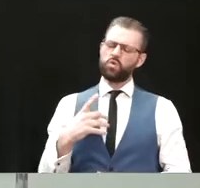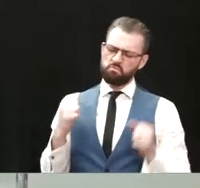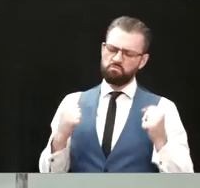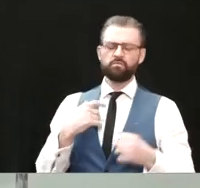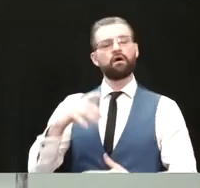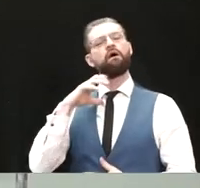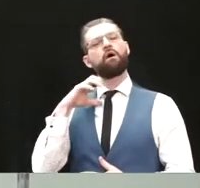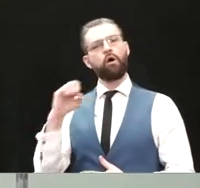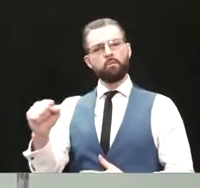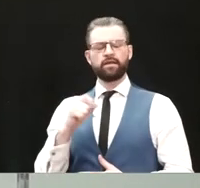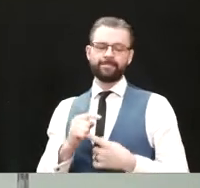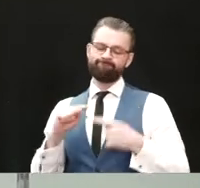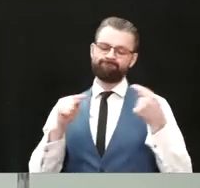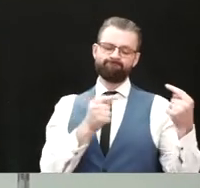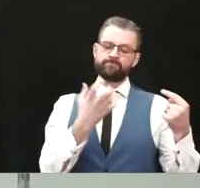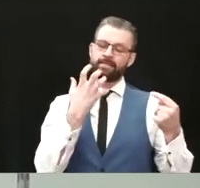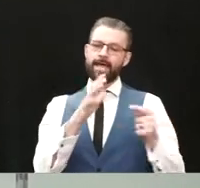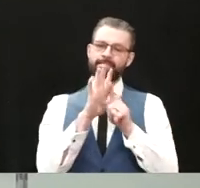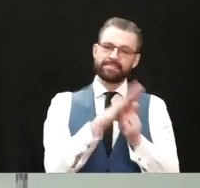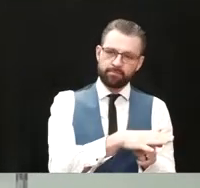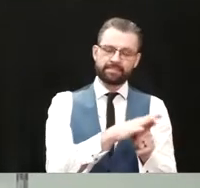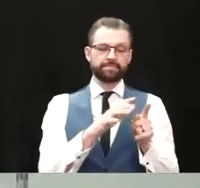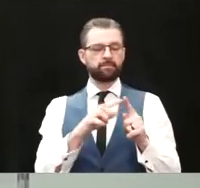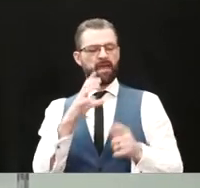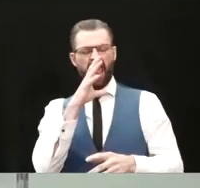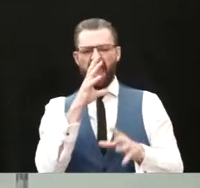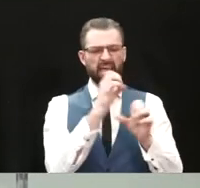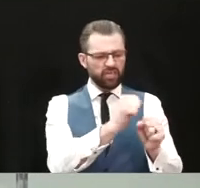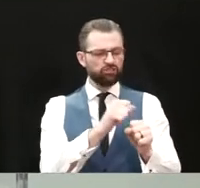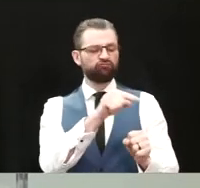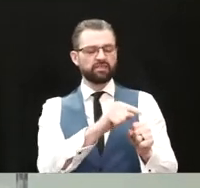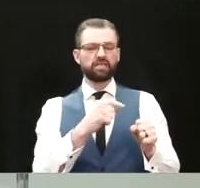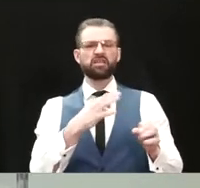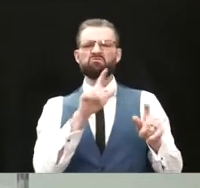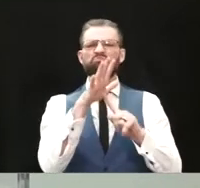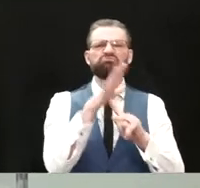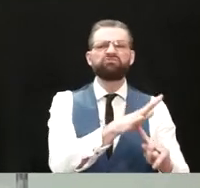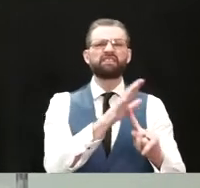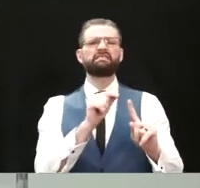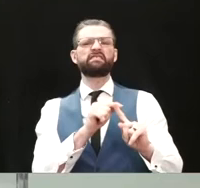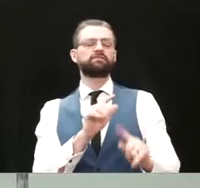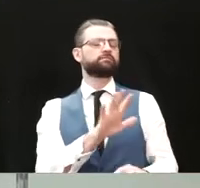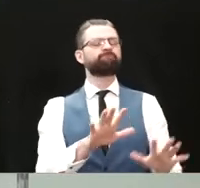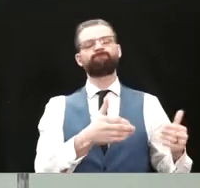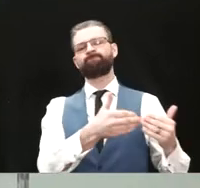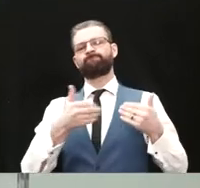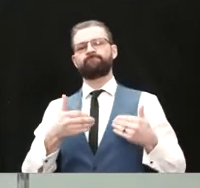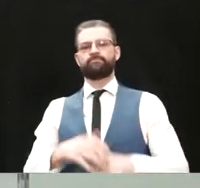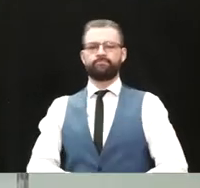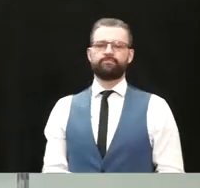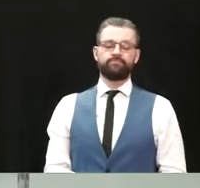committed to tackling anti-Semitism, hatred, and prejudice. I'd like to